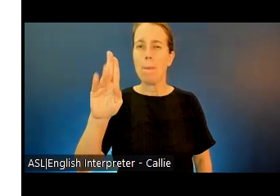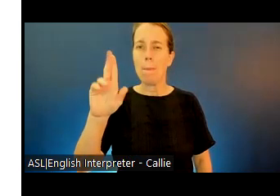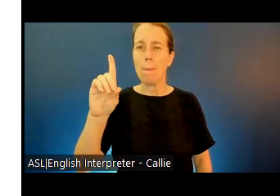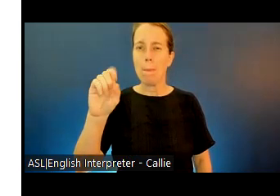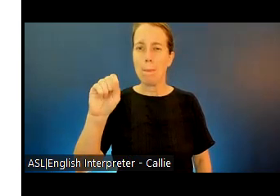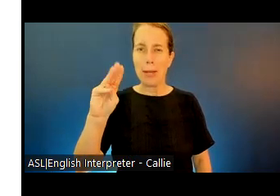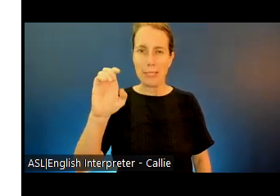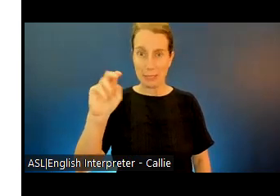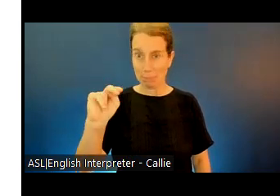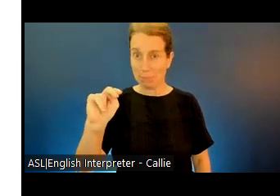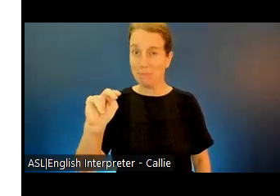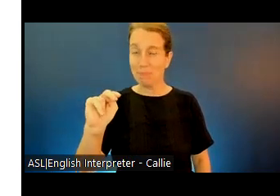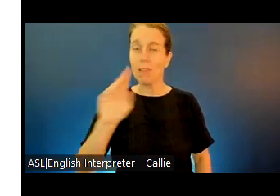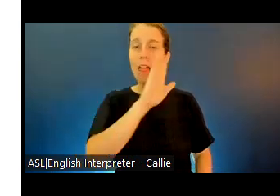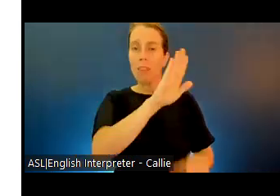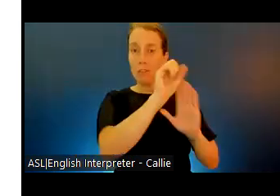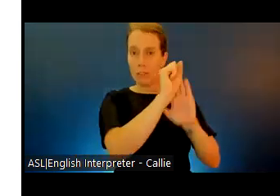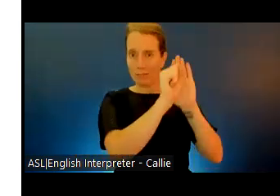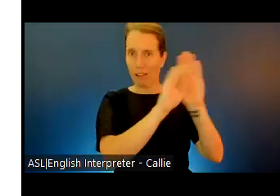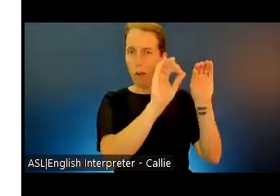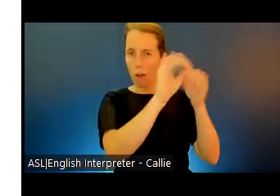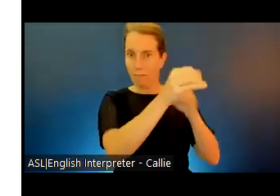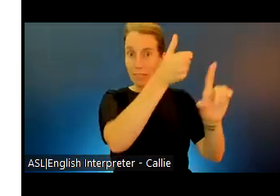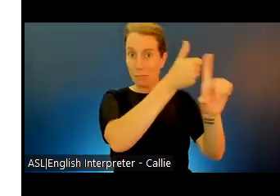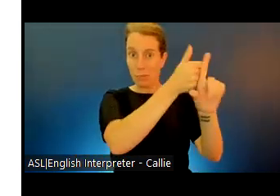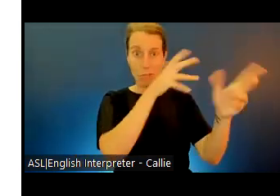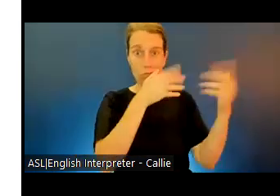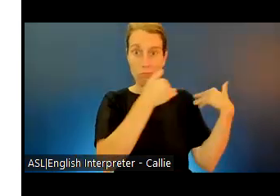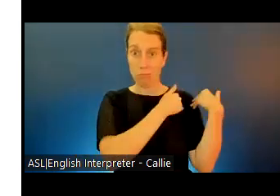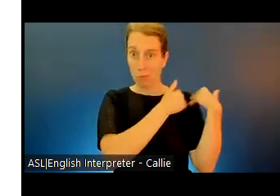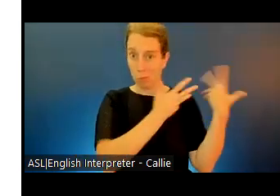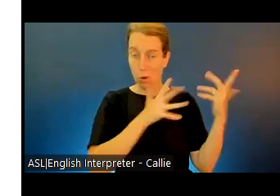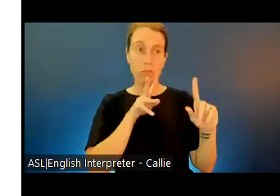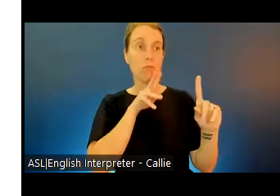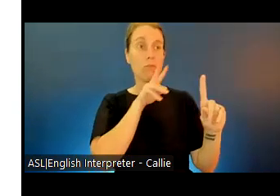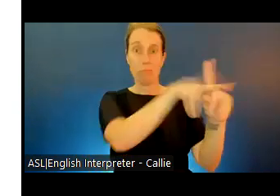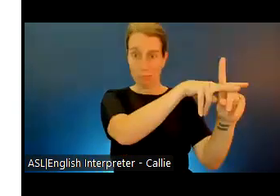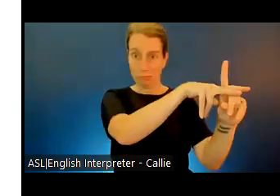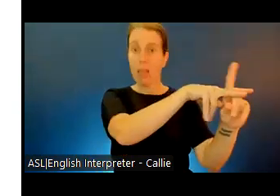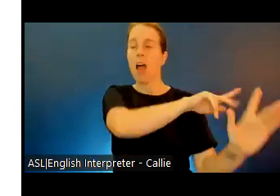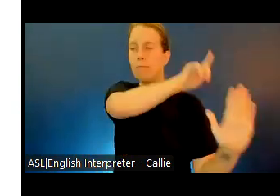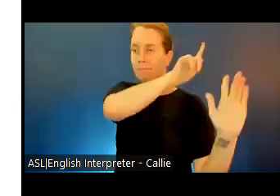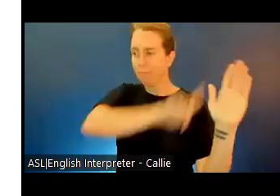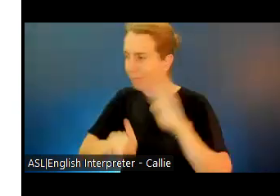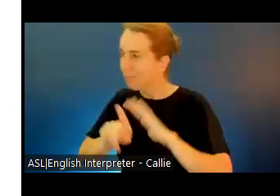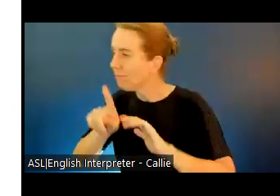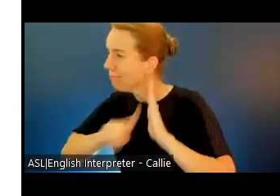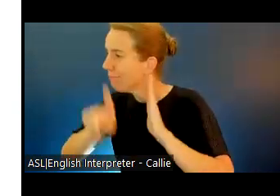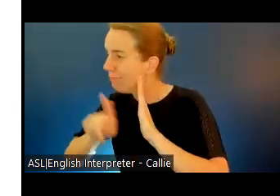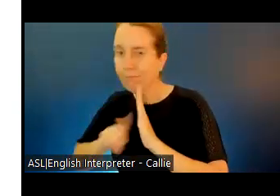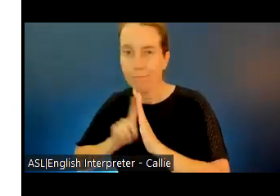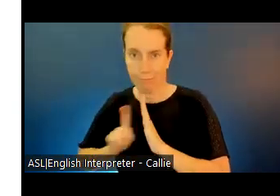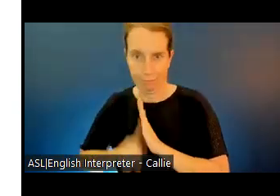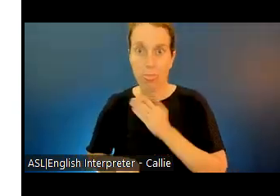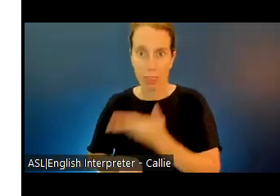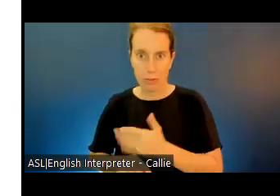allegations of abuse and neglect in nursing homes, assisted living facilities, and we'll talk about some other settings where they investigate. Similar to what